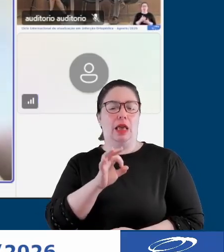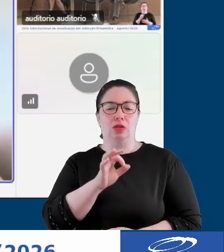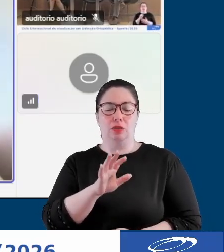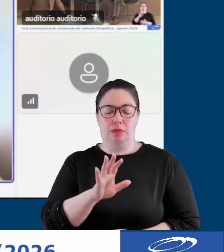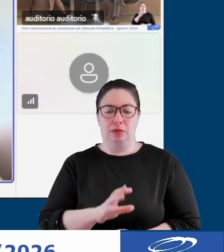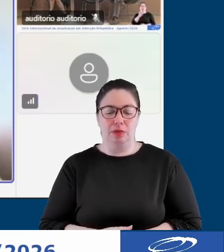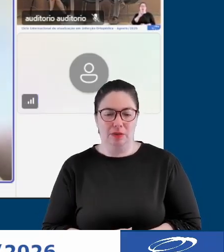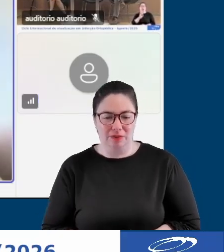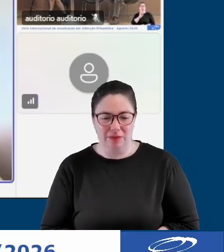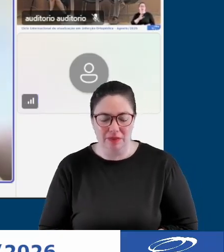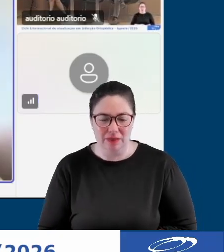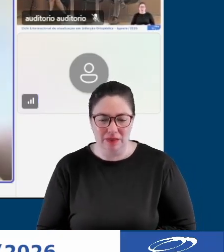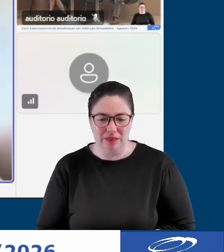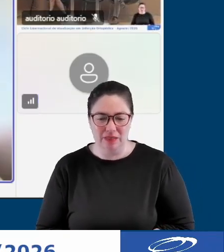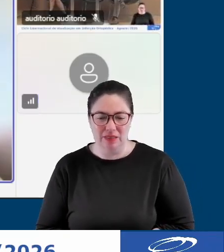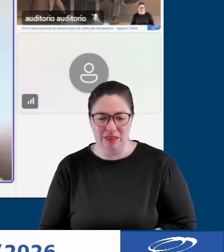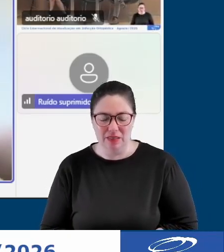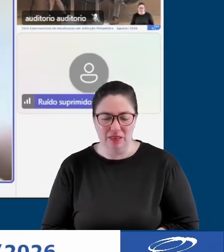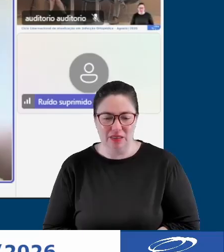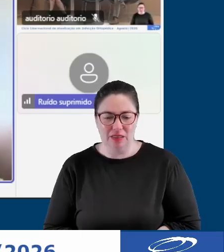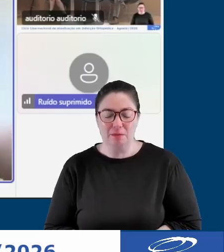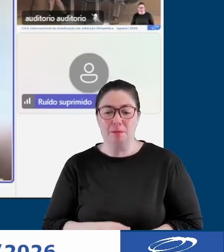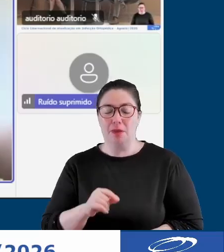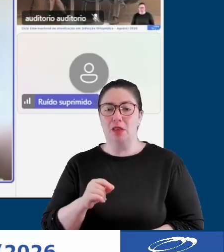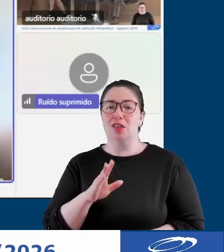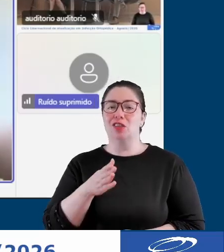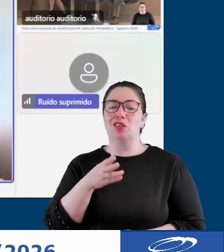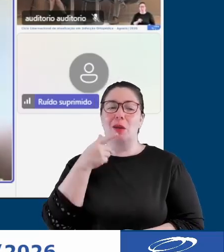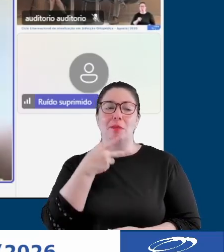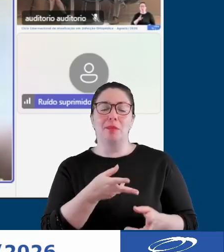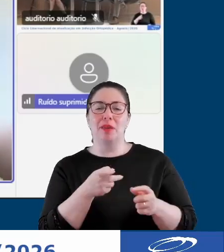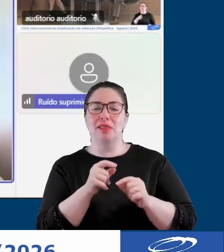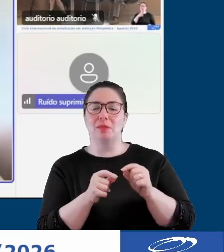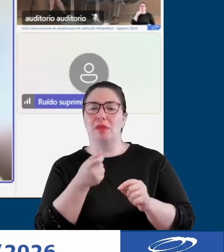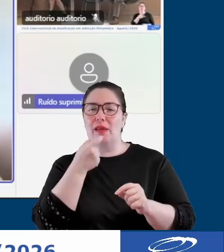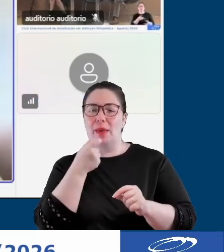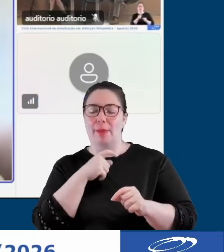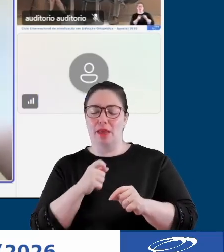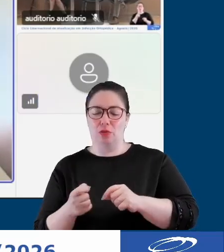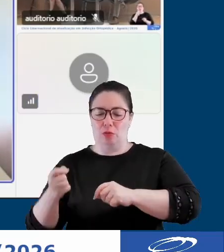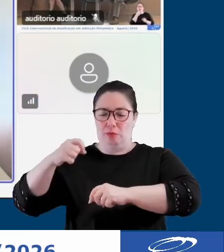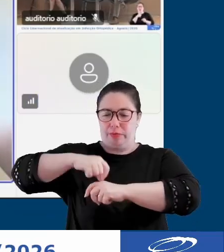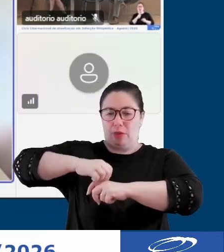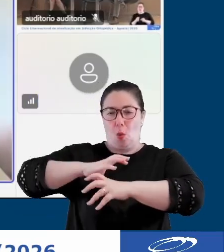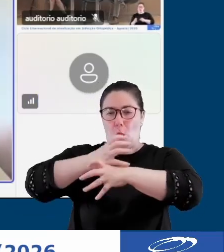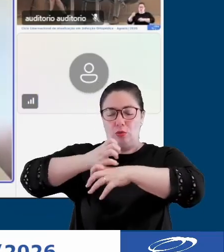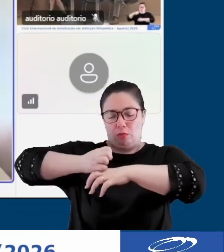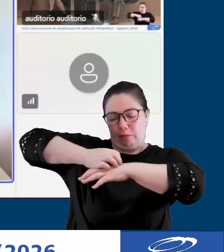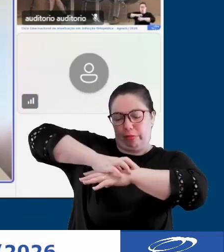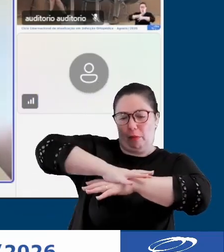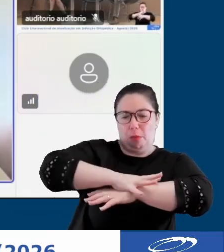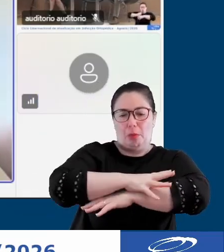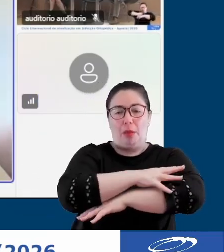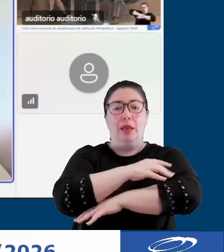capabilities that make them penetrate rather well into bone tissue. And the final part is if you can also have